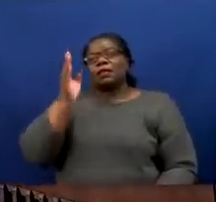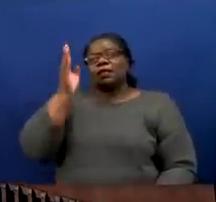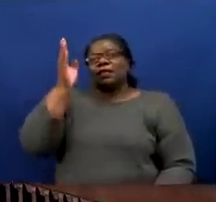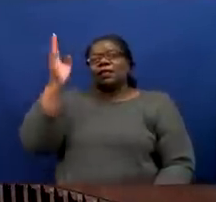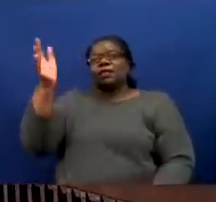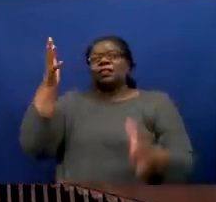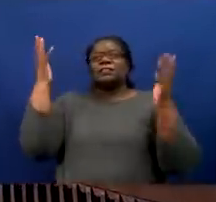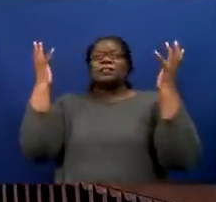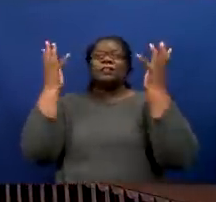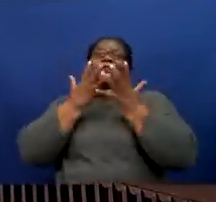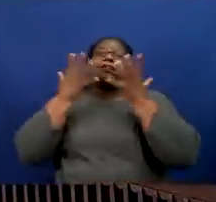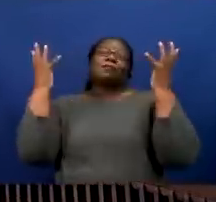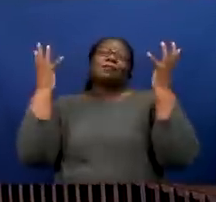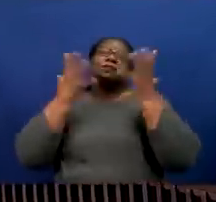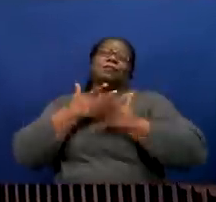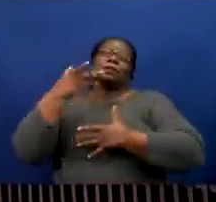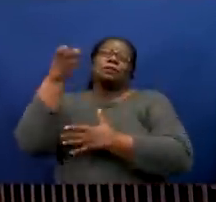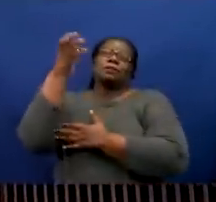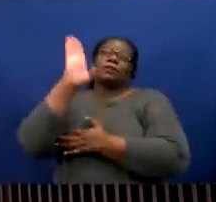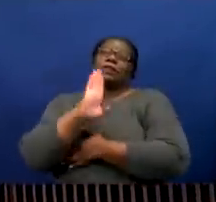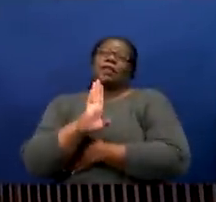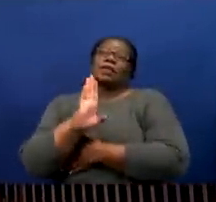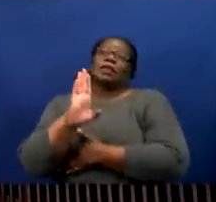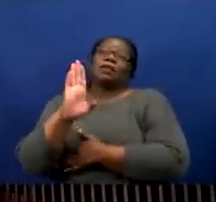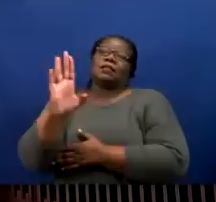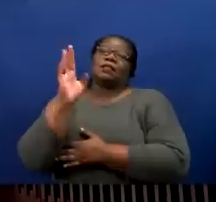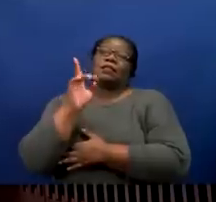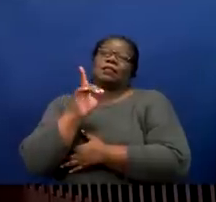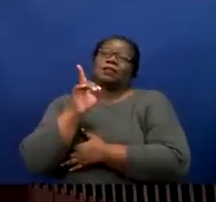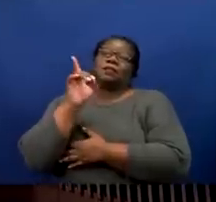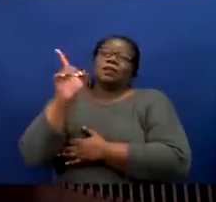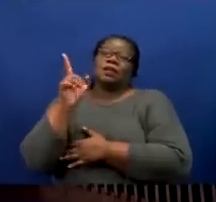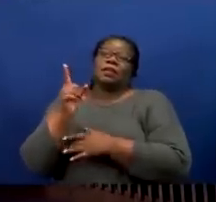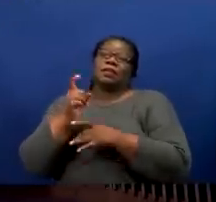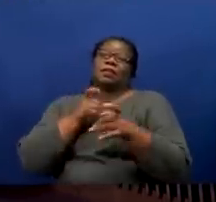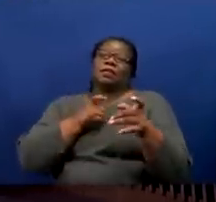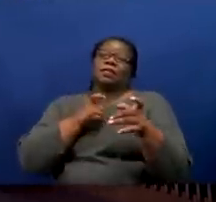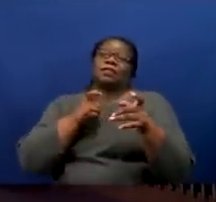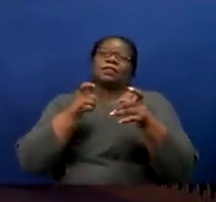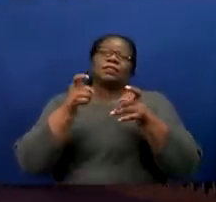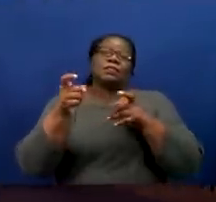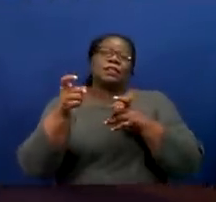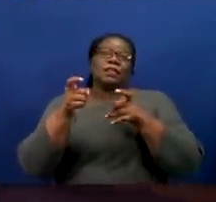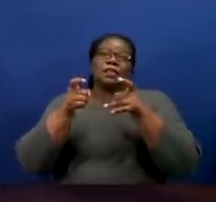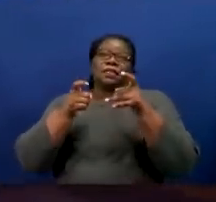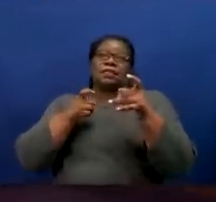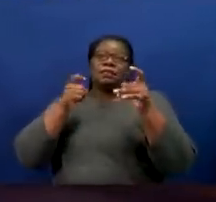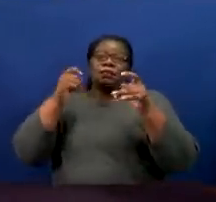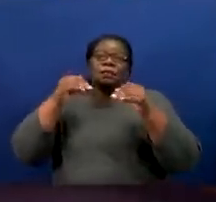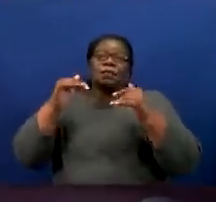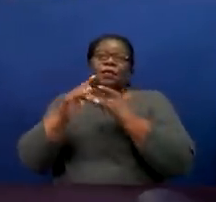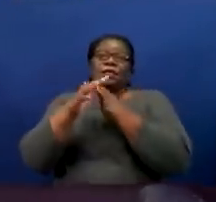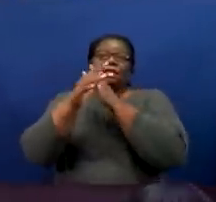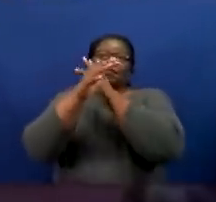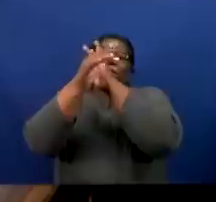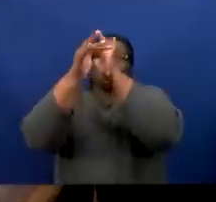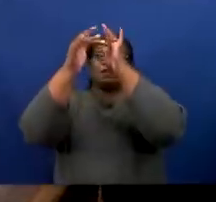Yes, He is. He's an awesome God. He reigns from heaven above.